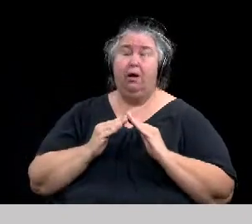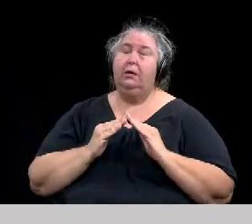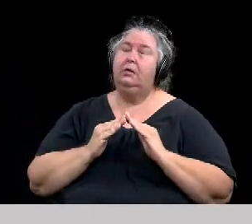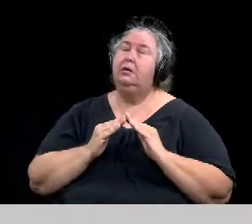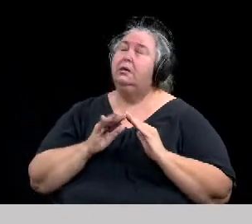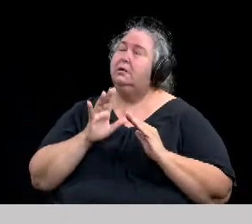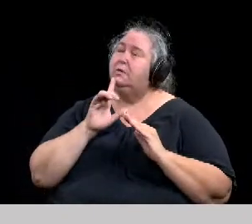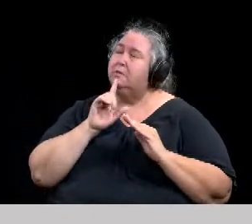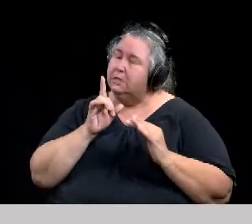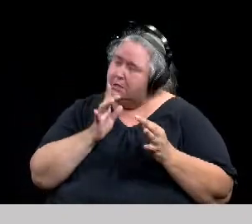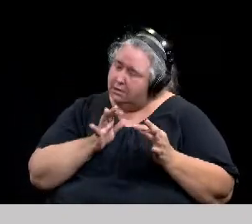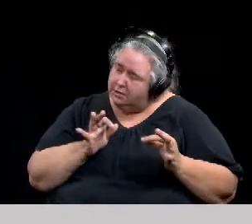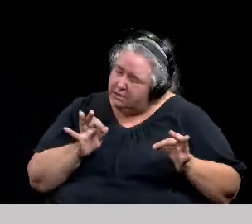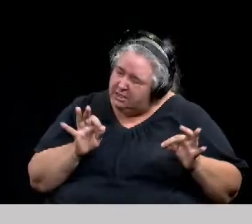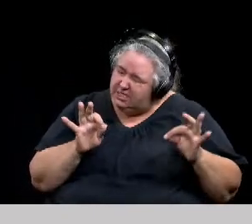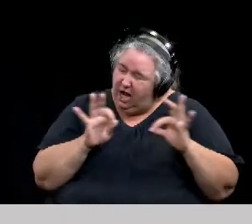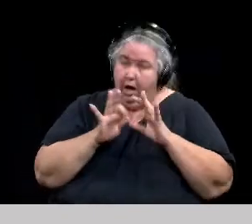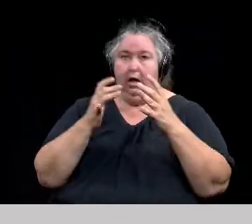so critical right now.